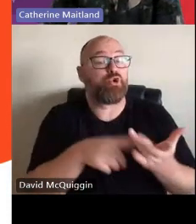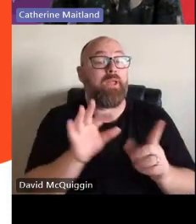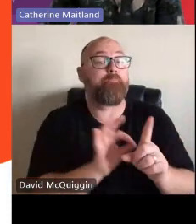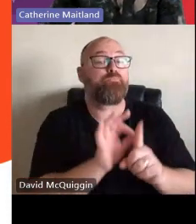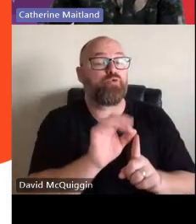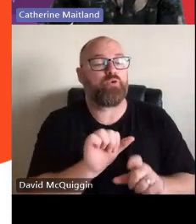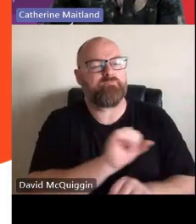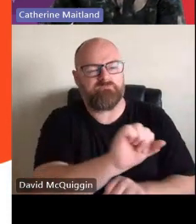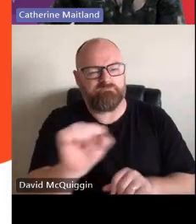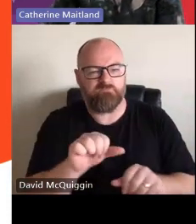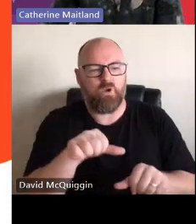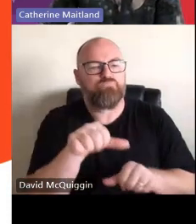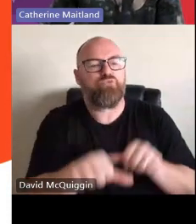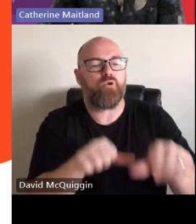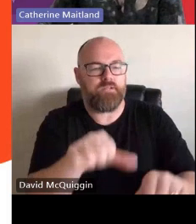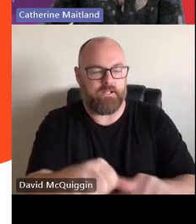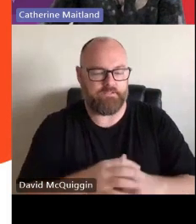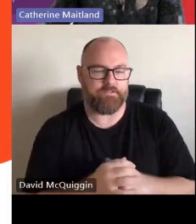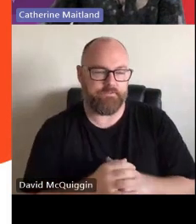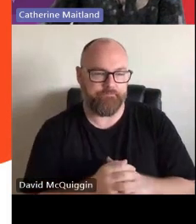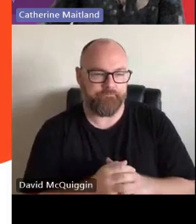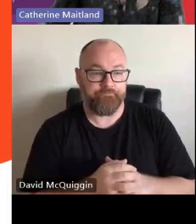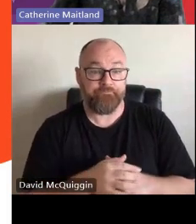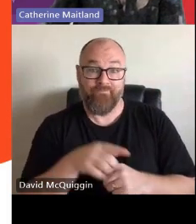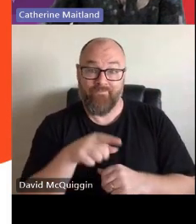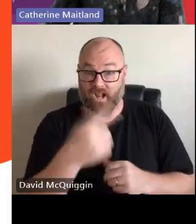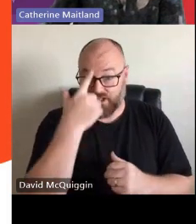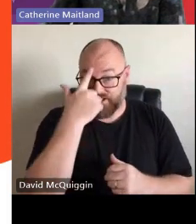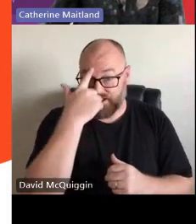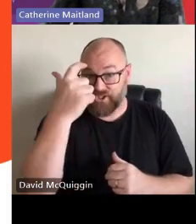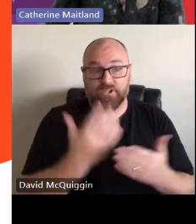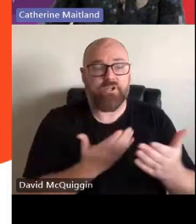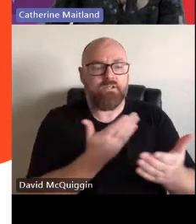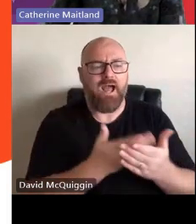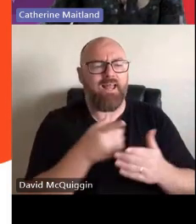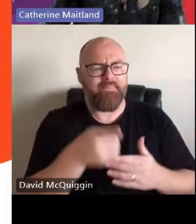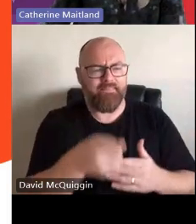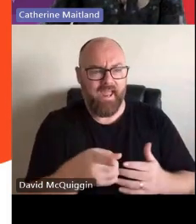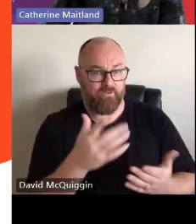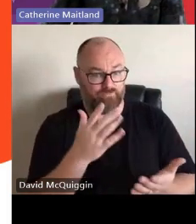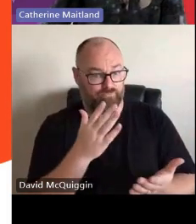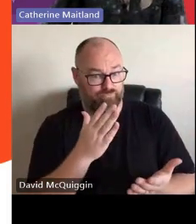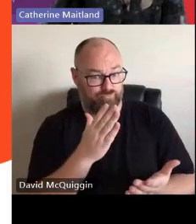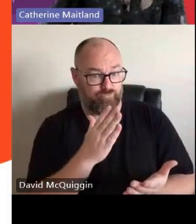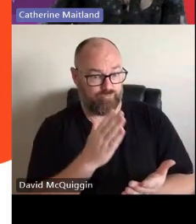process. And these suggestions echo that they are